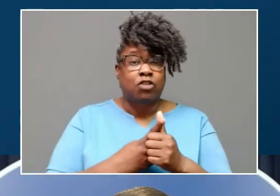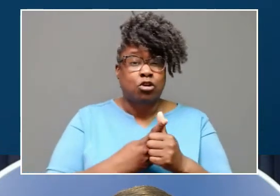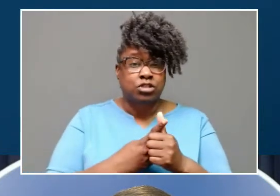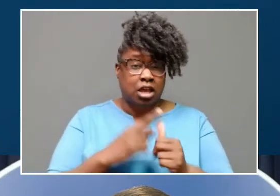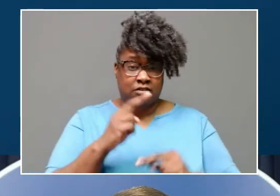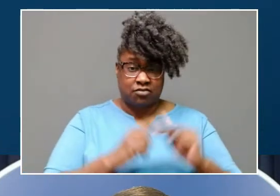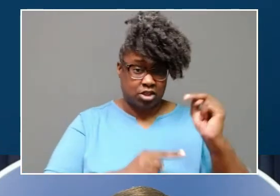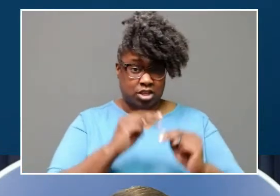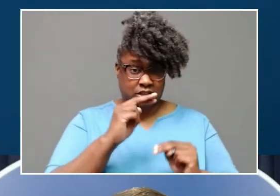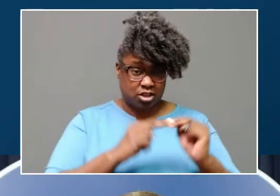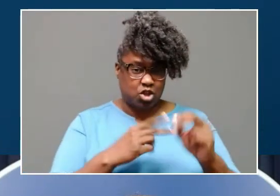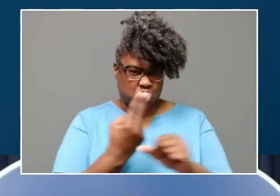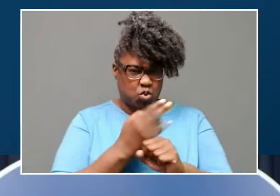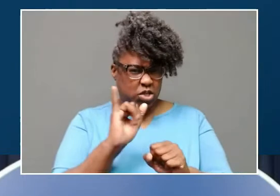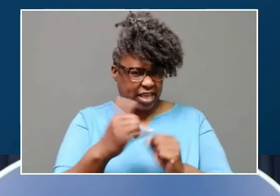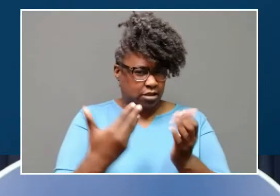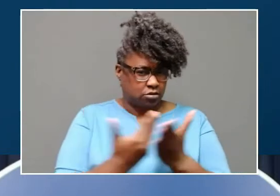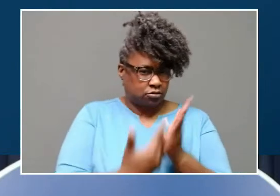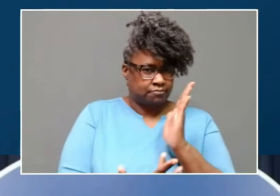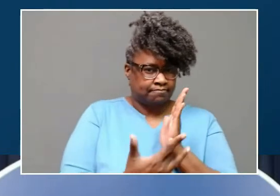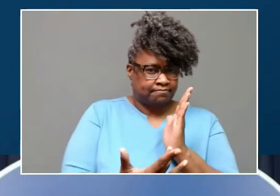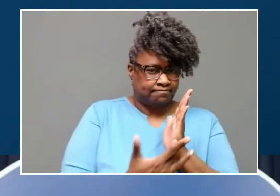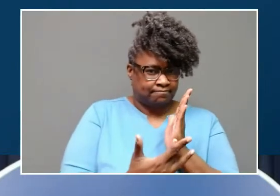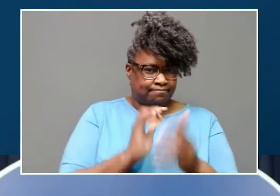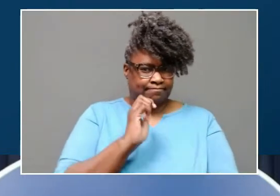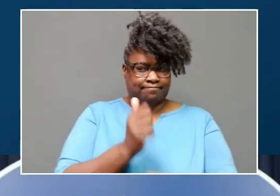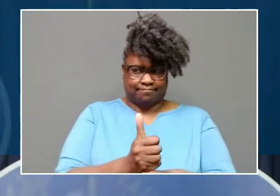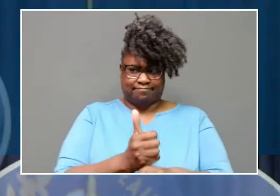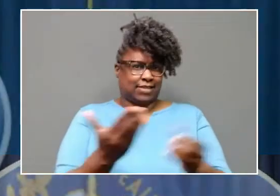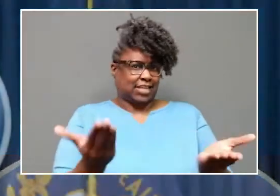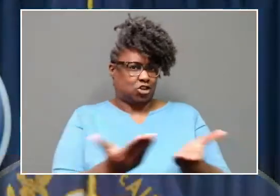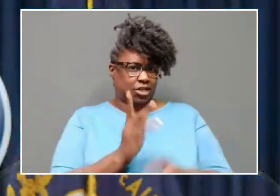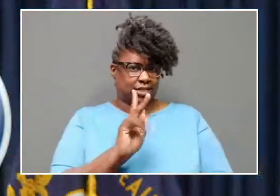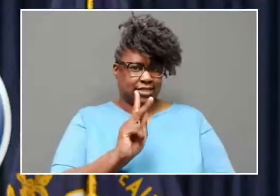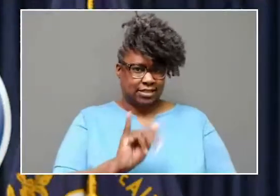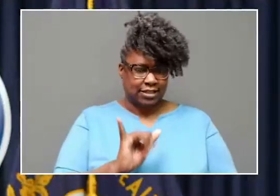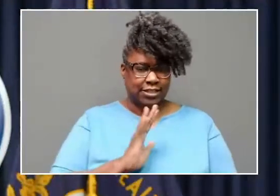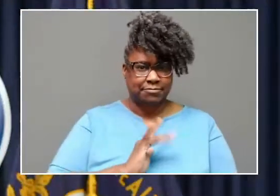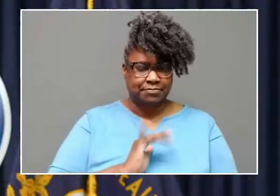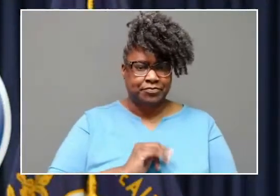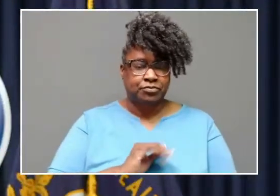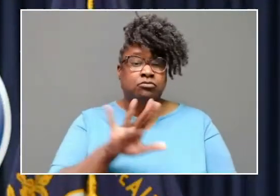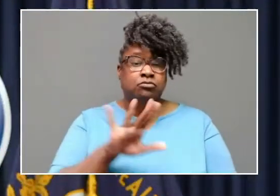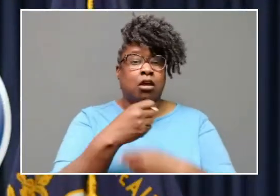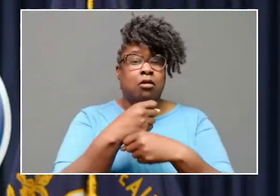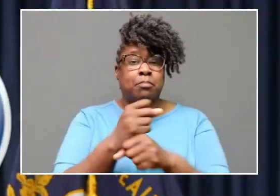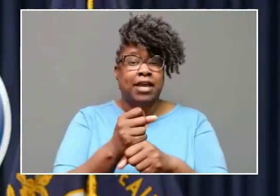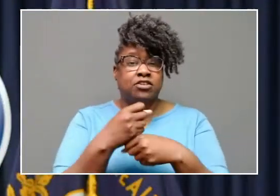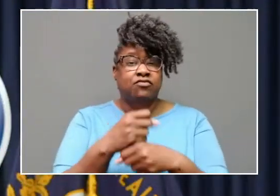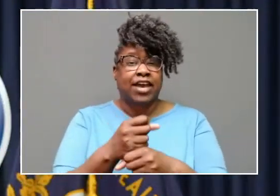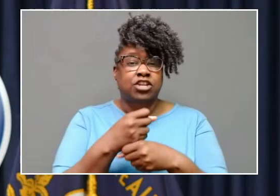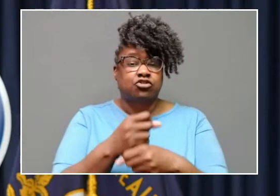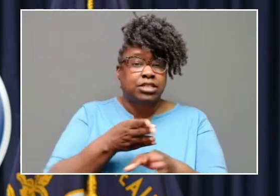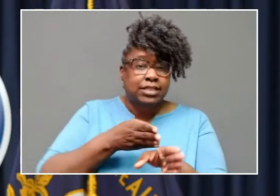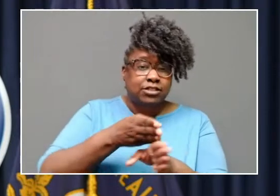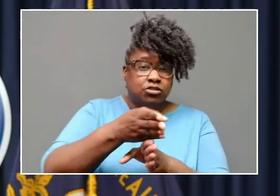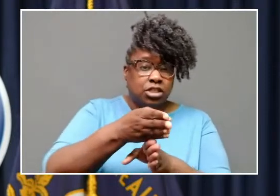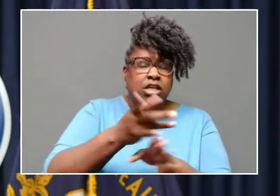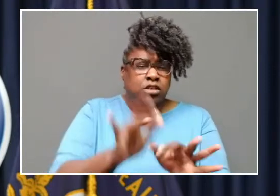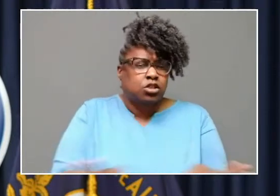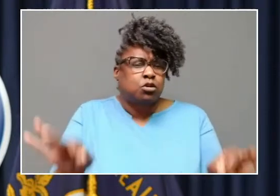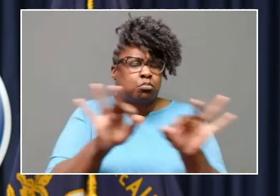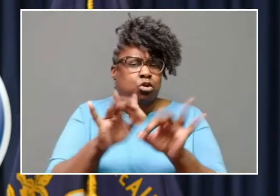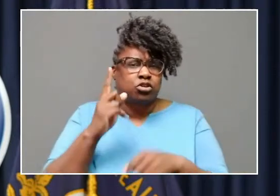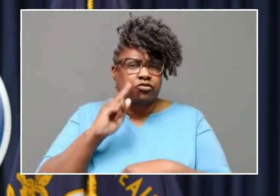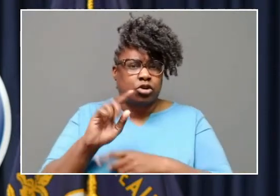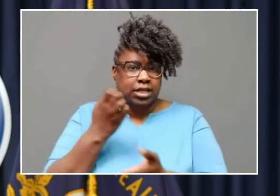and it's right here in Kentucky. Our manufacturing industry is a crucial component of Kentucky's economy, and the unprecedented momentum